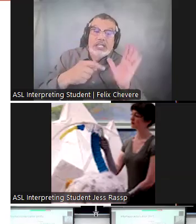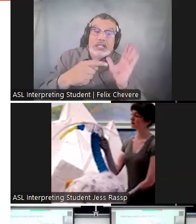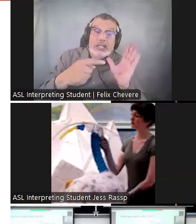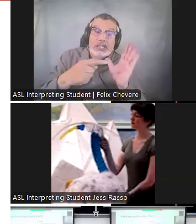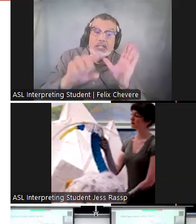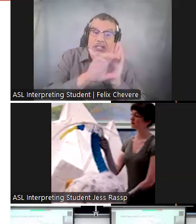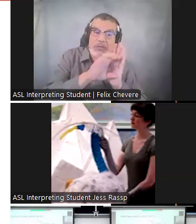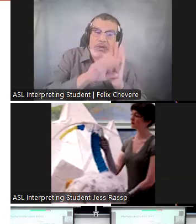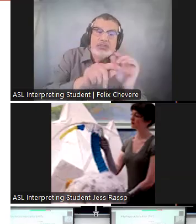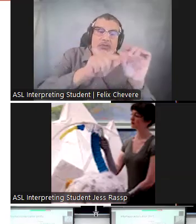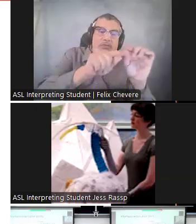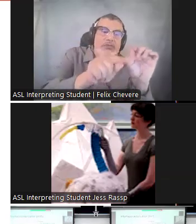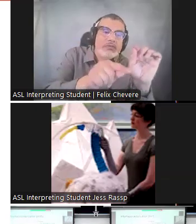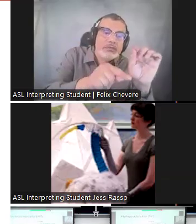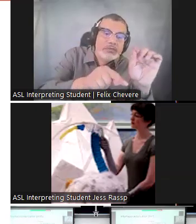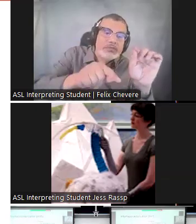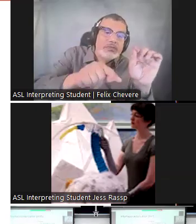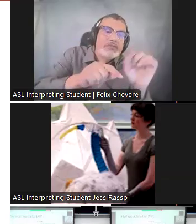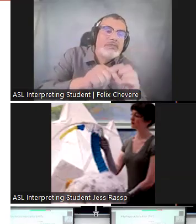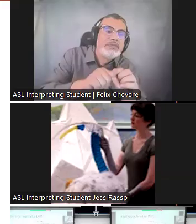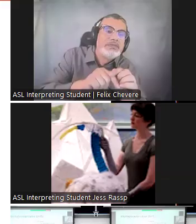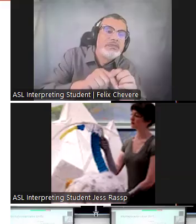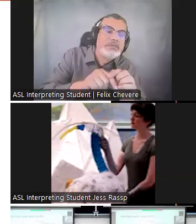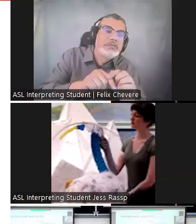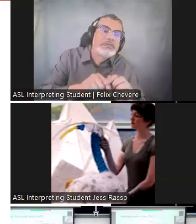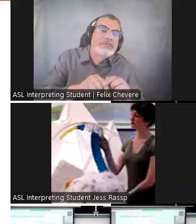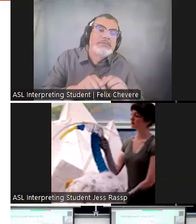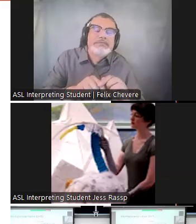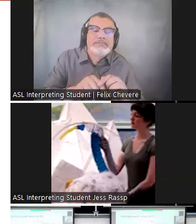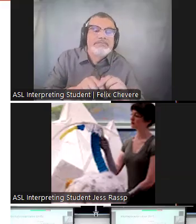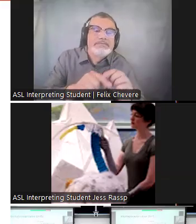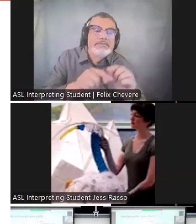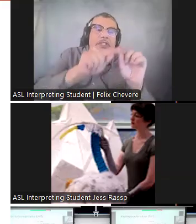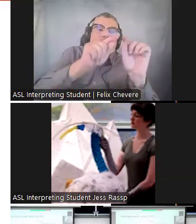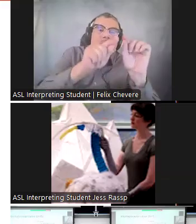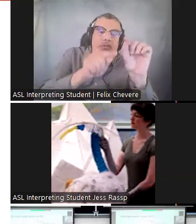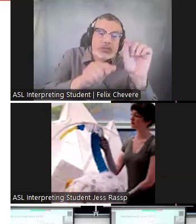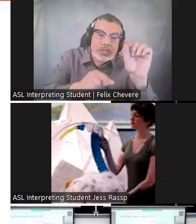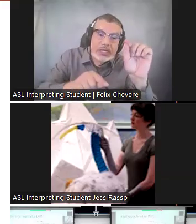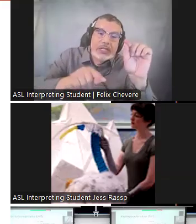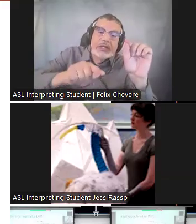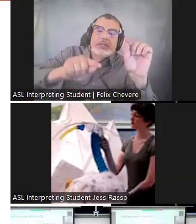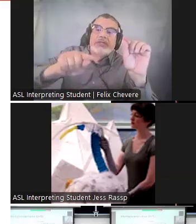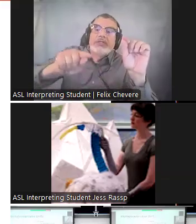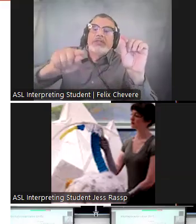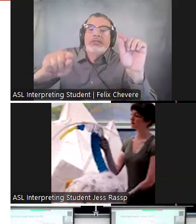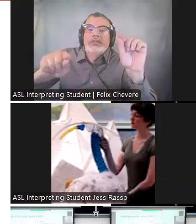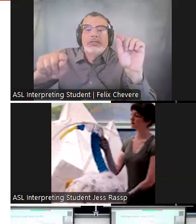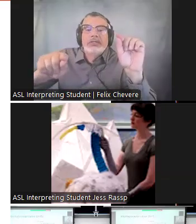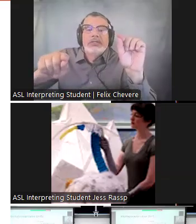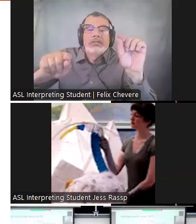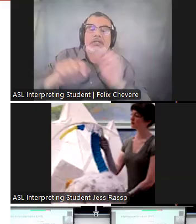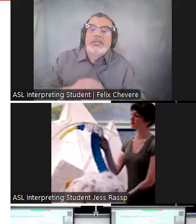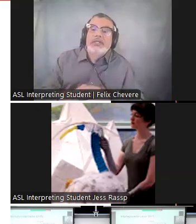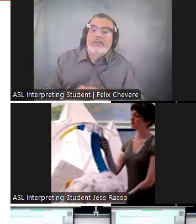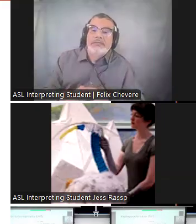Okay, this is where it's repolarizing, and then boom, it comes down, it goes beyond, the threshold, which I've